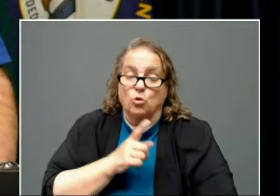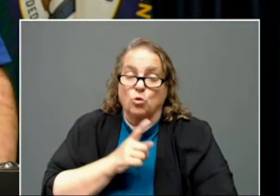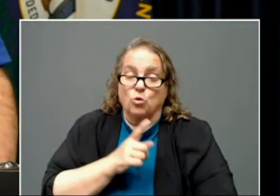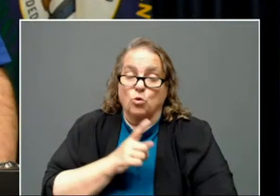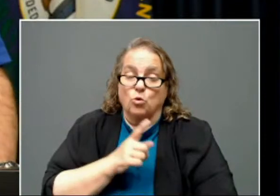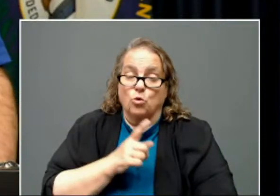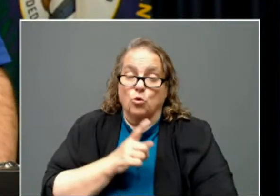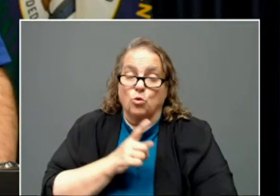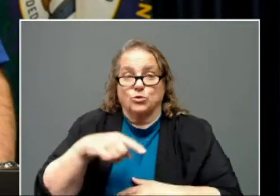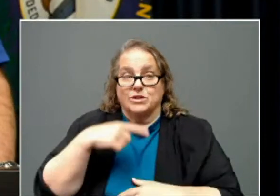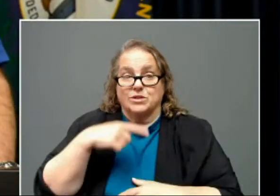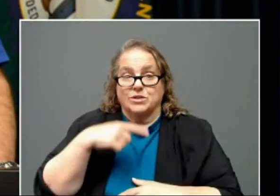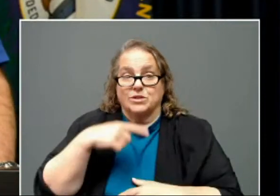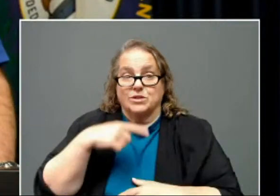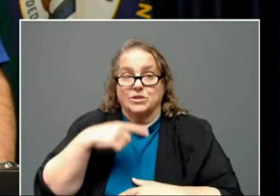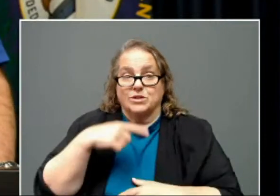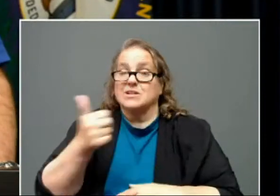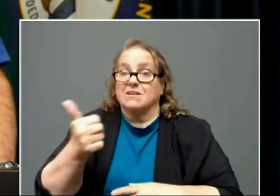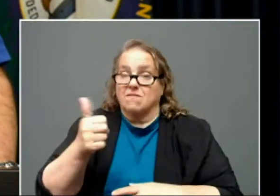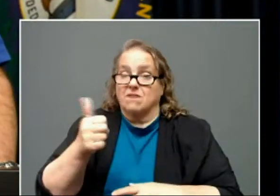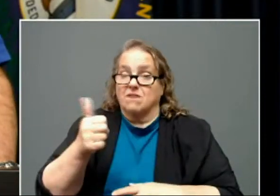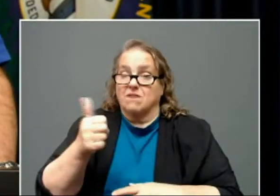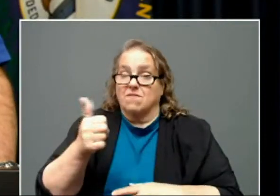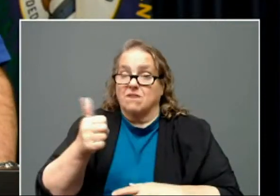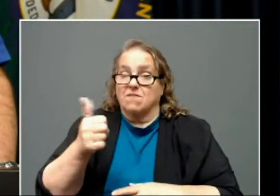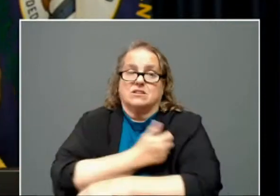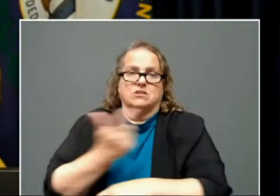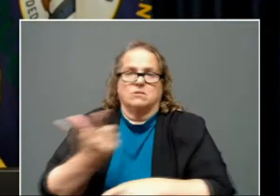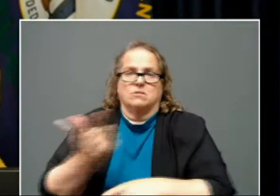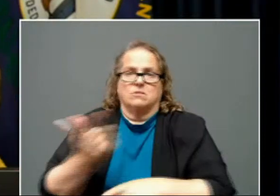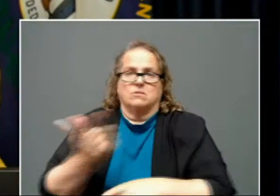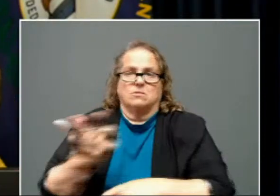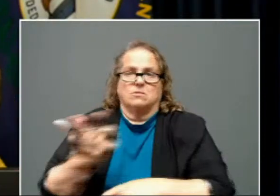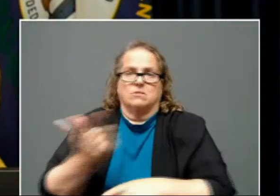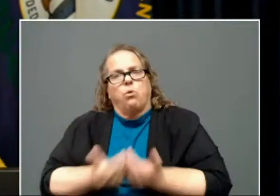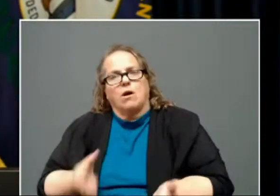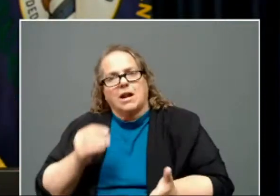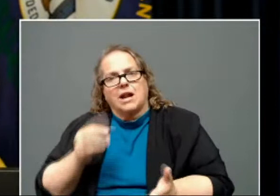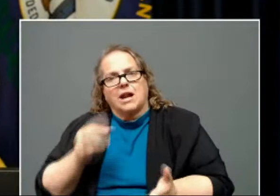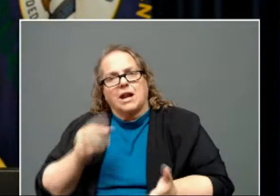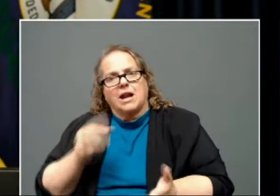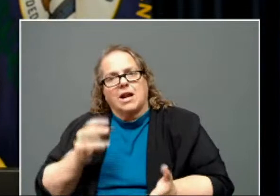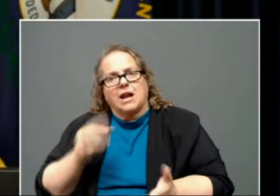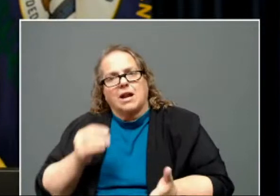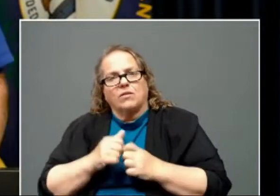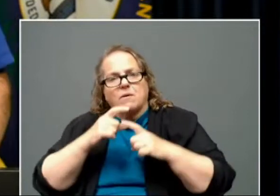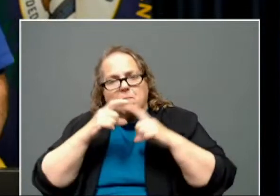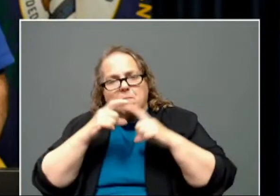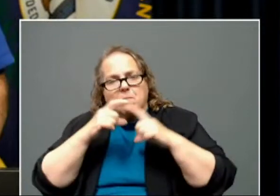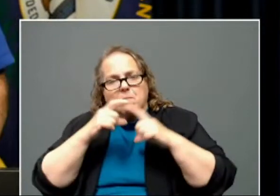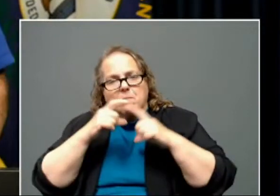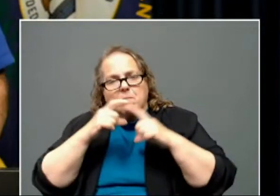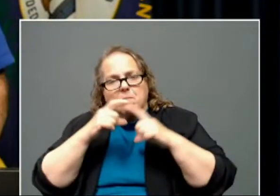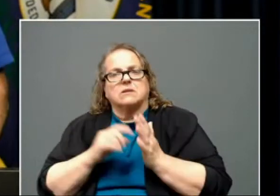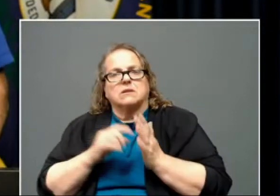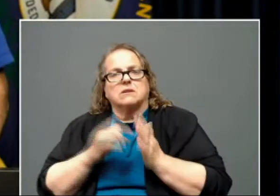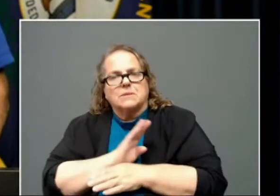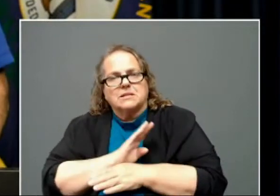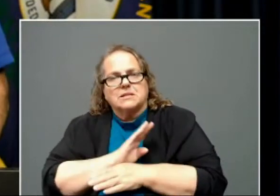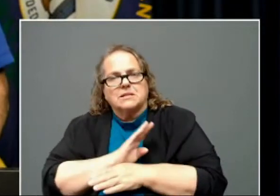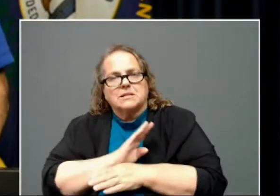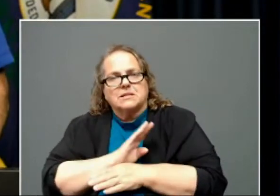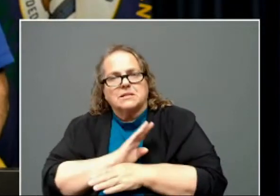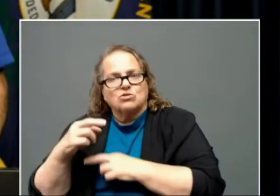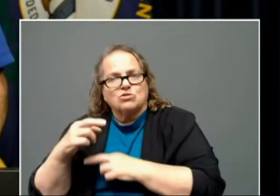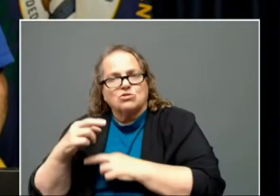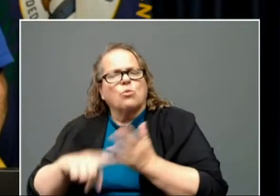exhausted with some of these restrictions, mostly the mask mandate, but also some of the business restrictions and that sort of thing? What do you tell them, when they've